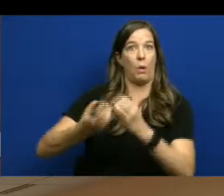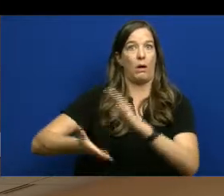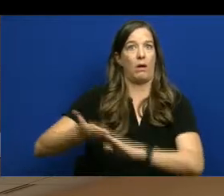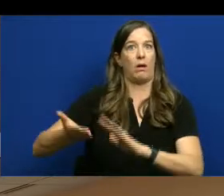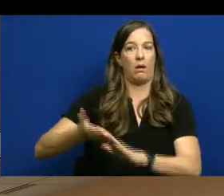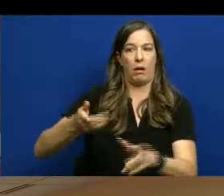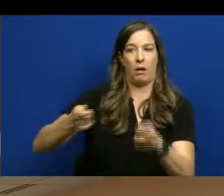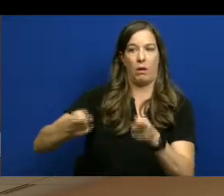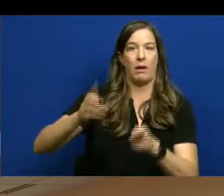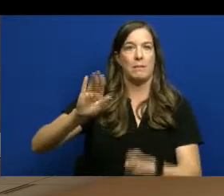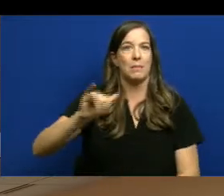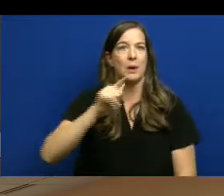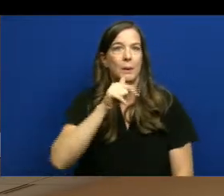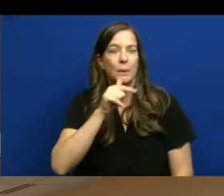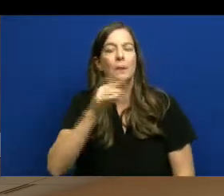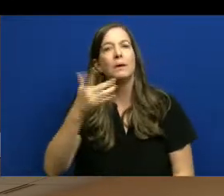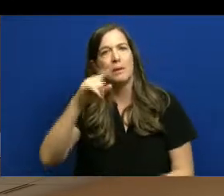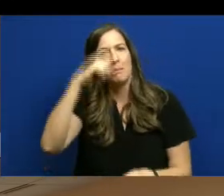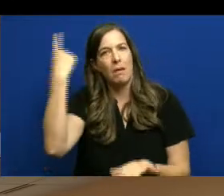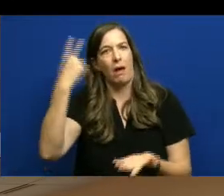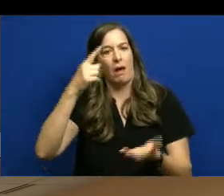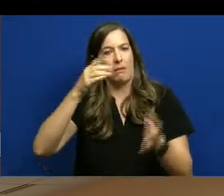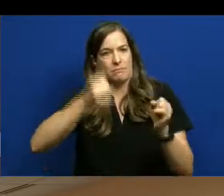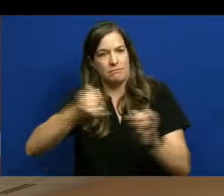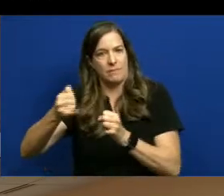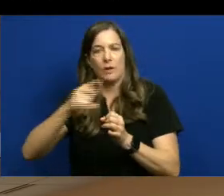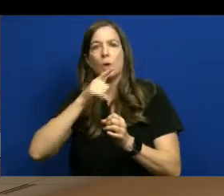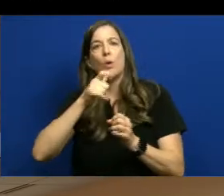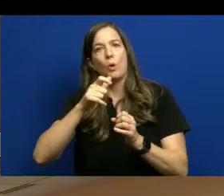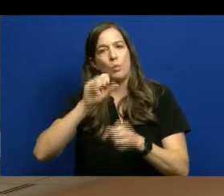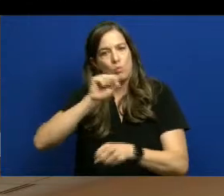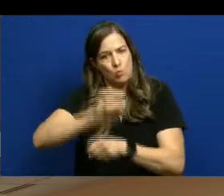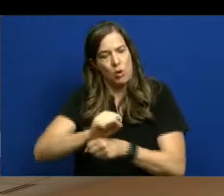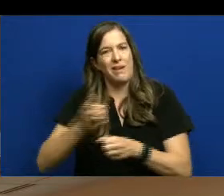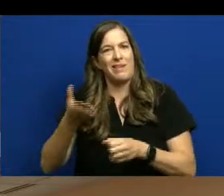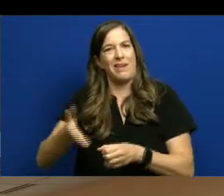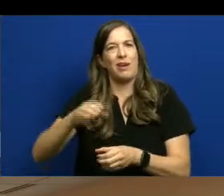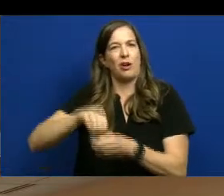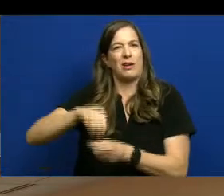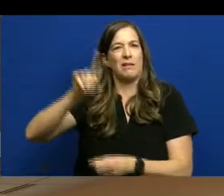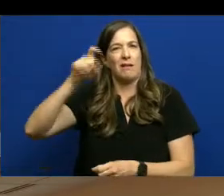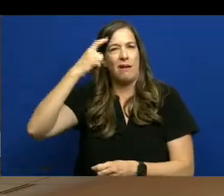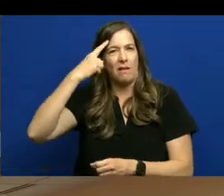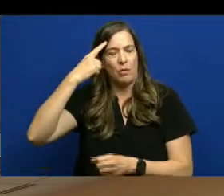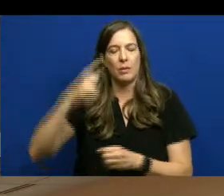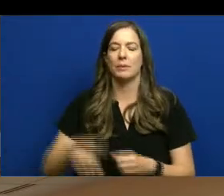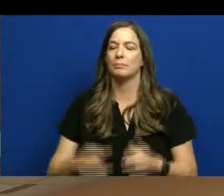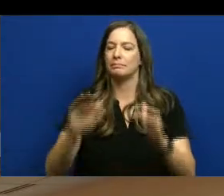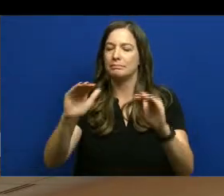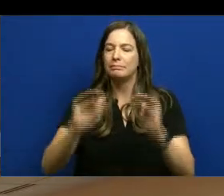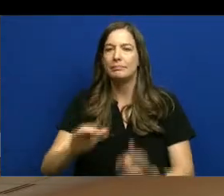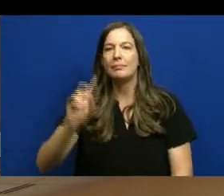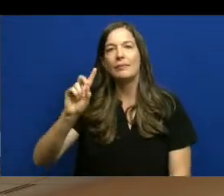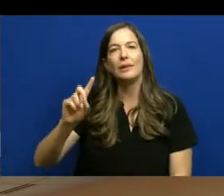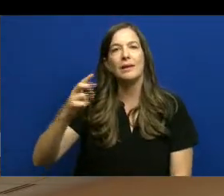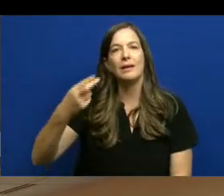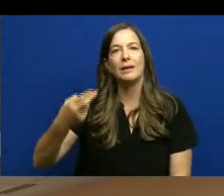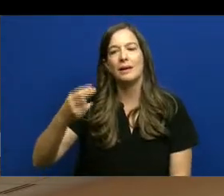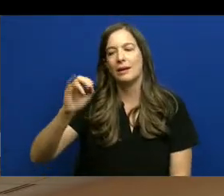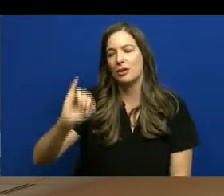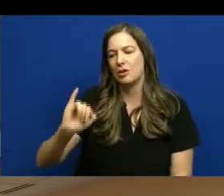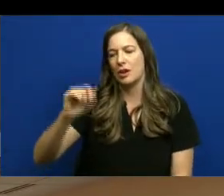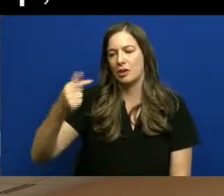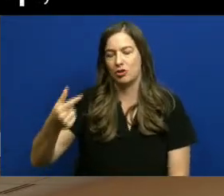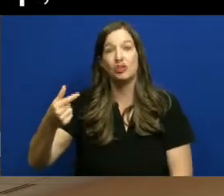individuals who work in government. There's also the DHHIG group, Deaf and Hard of Hearing